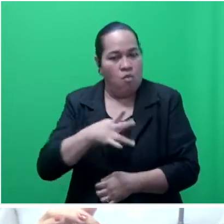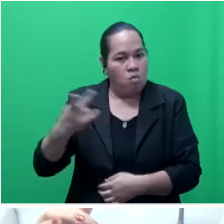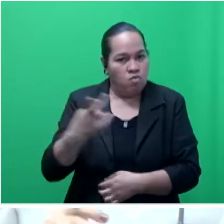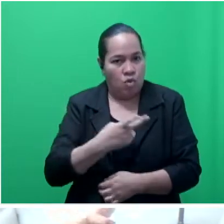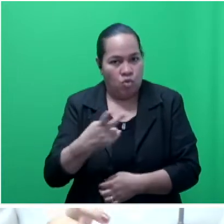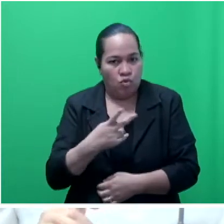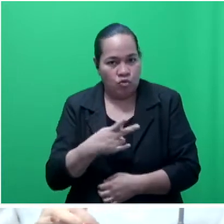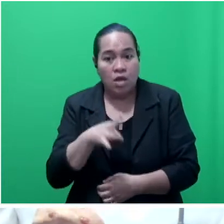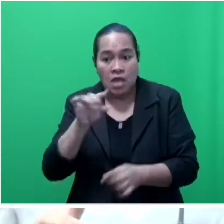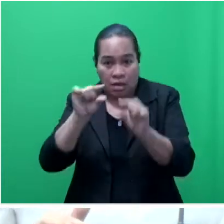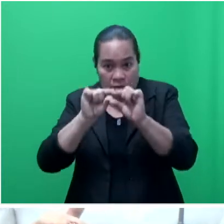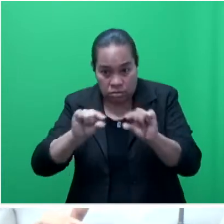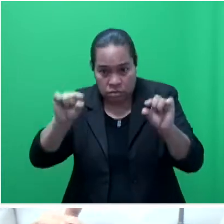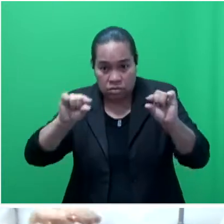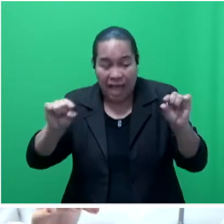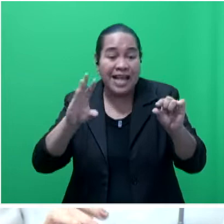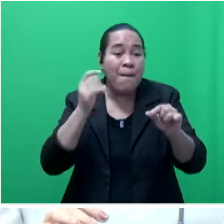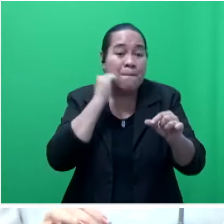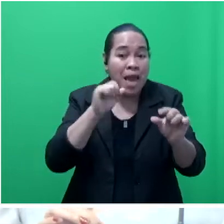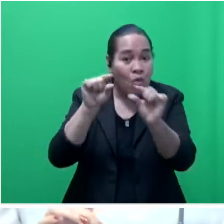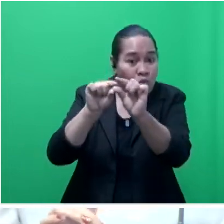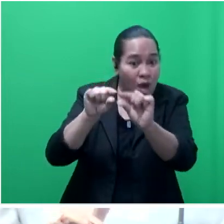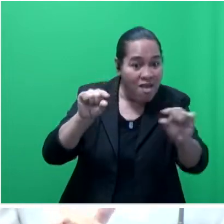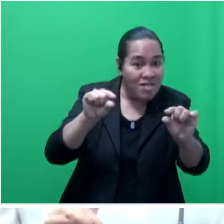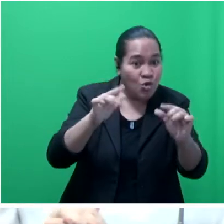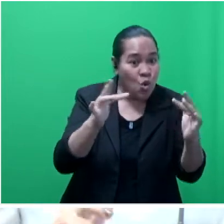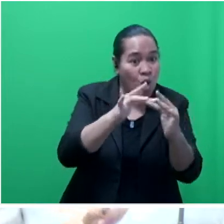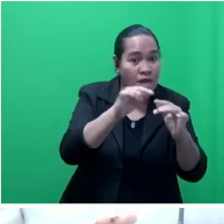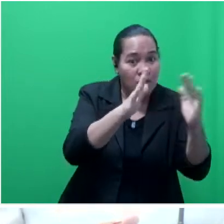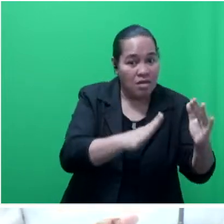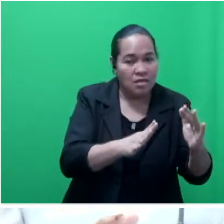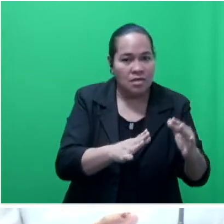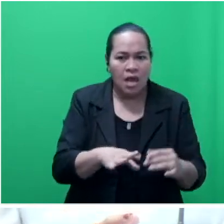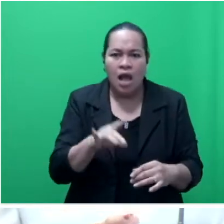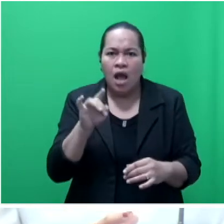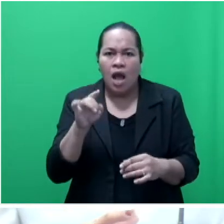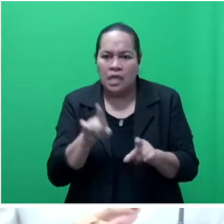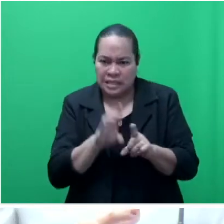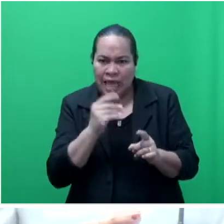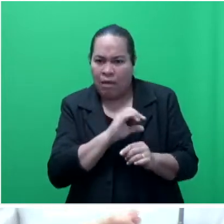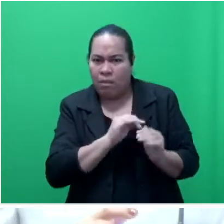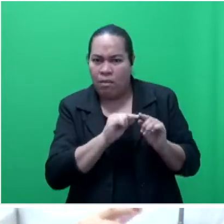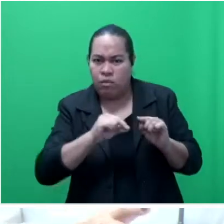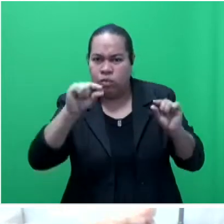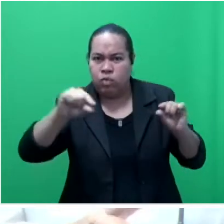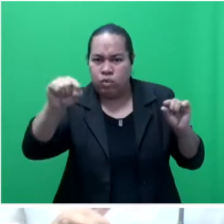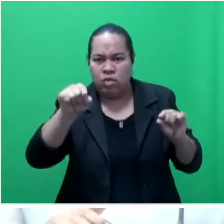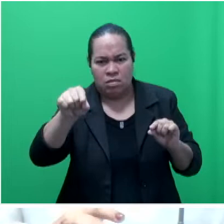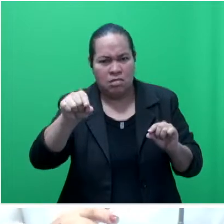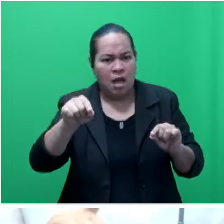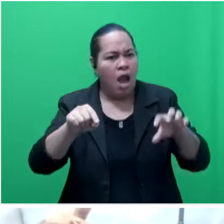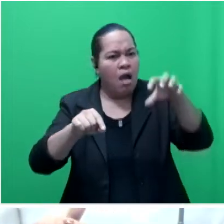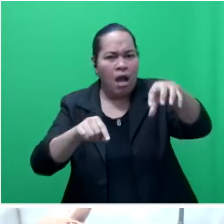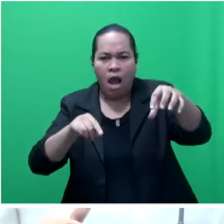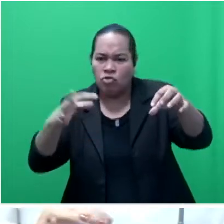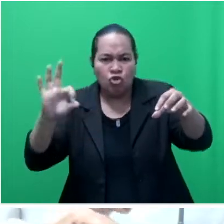to do the black wiring, because in some cases what we used to have, the grid will go, but the black wiring was delayed. So people will say, hang on, what's happening?